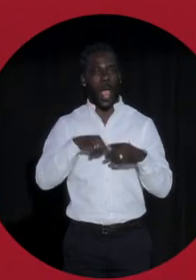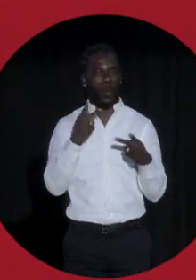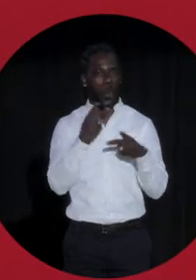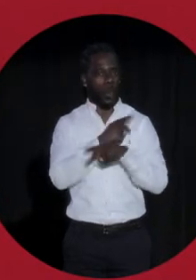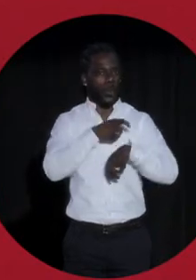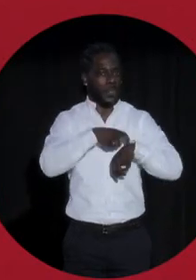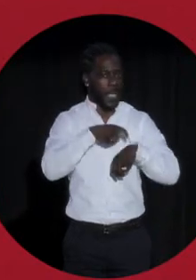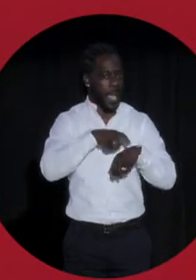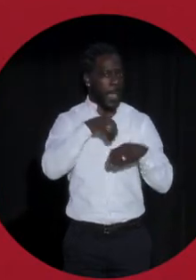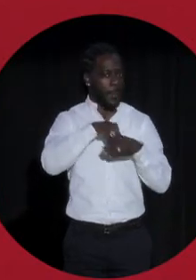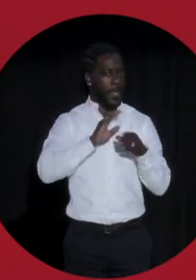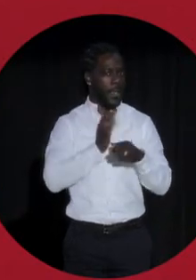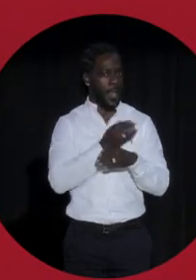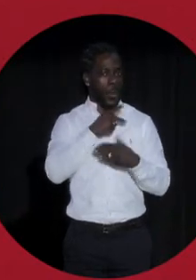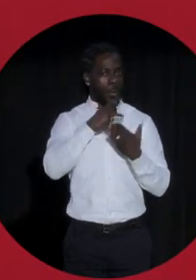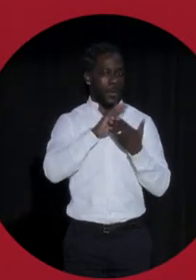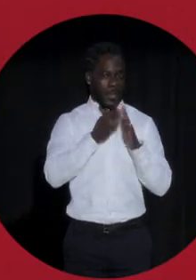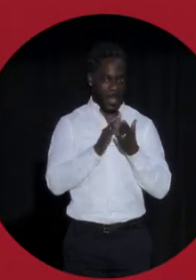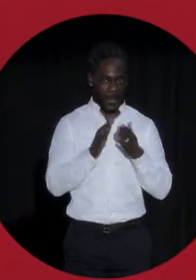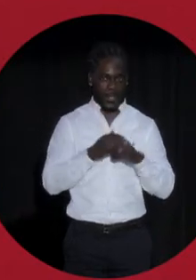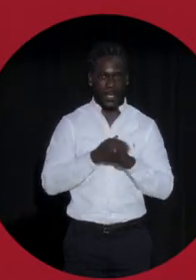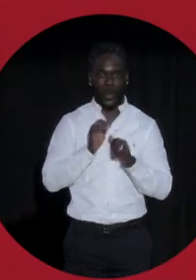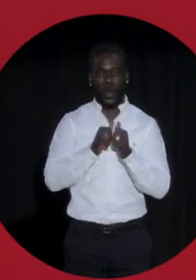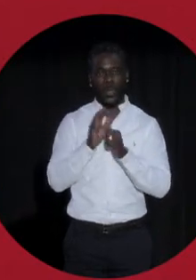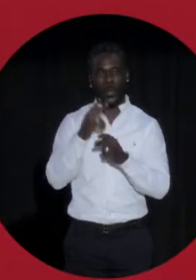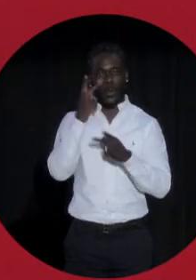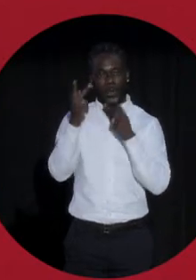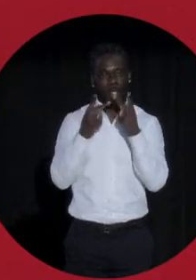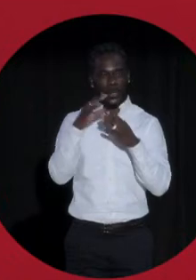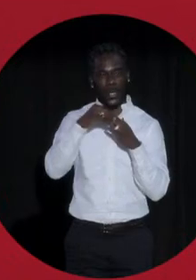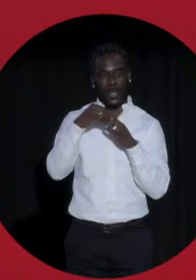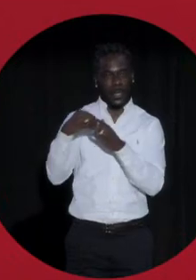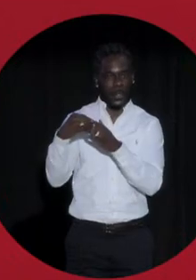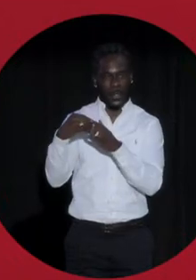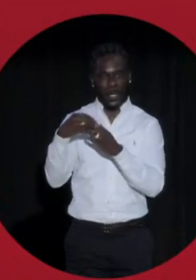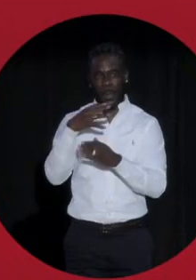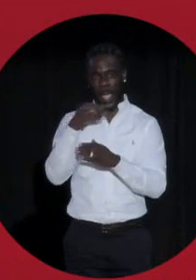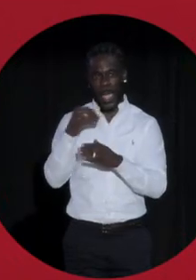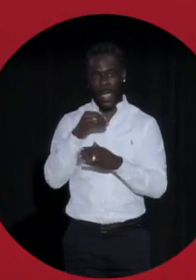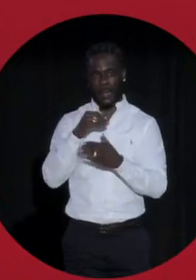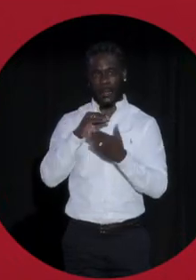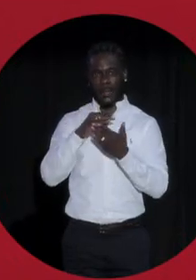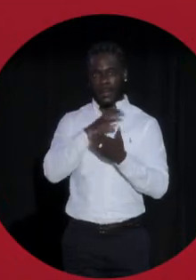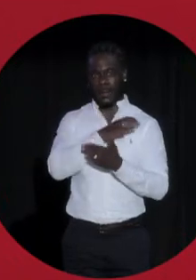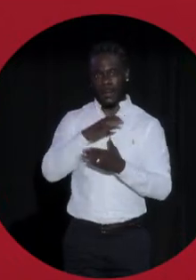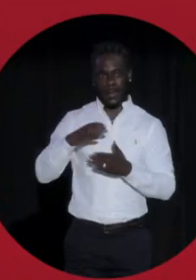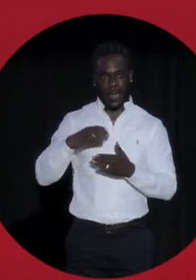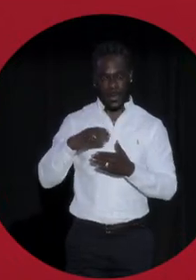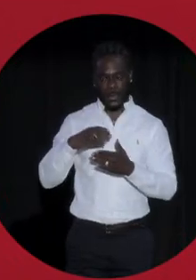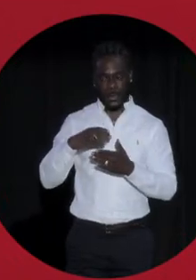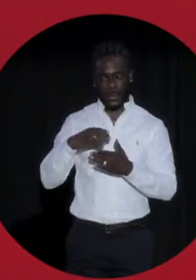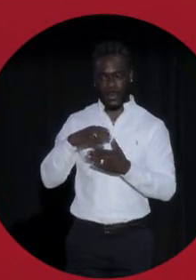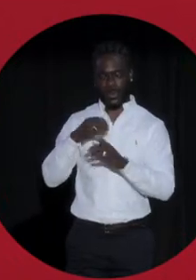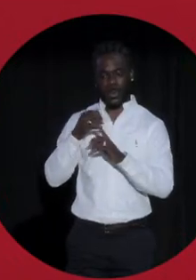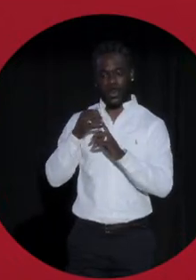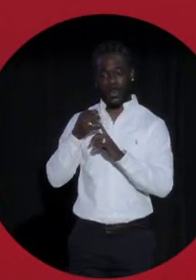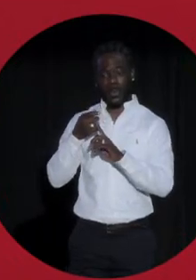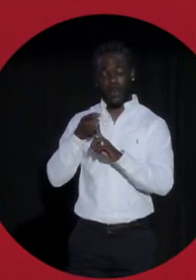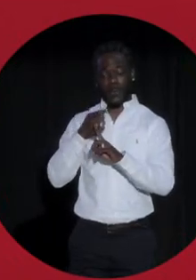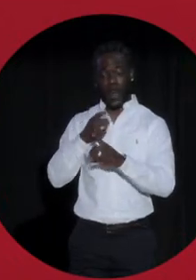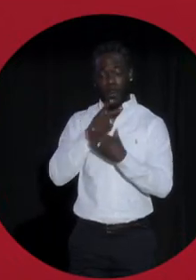this county. With visionary leadership through the partnership with Council Administrator Robert Williams Jr., both